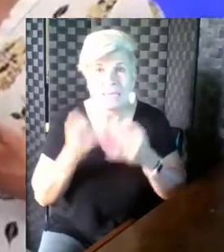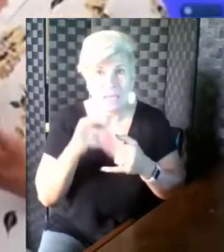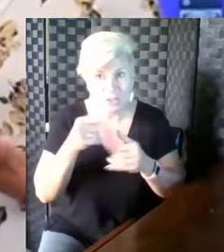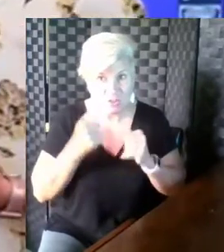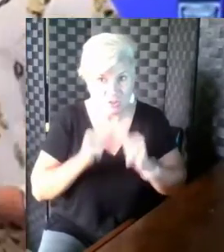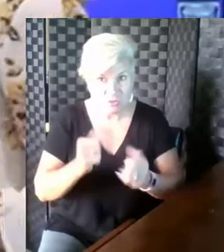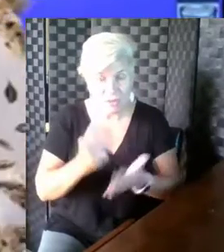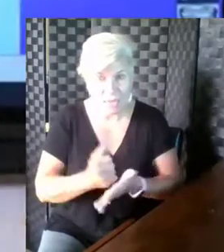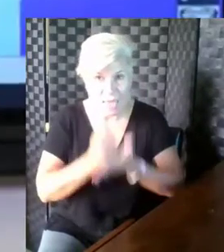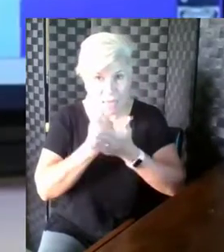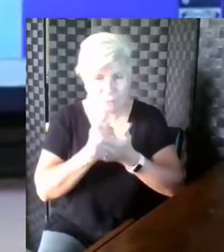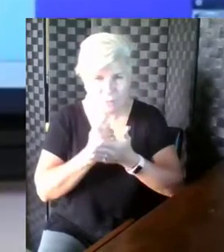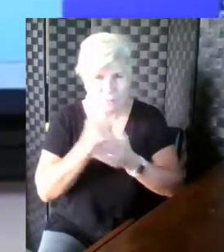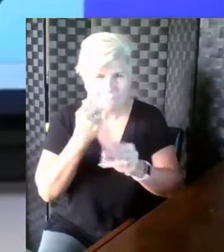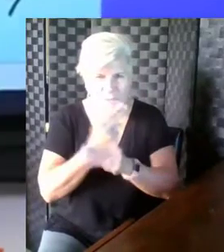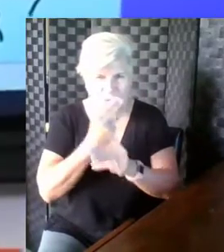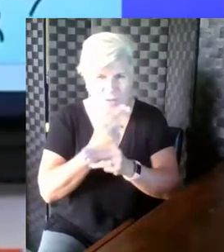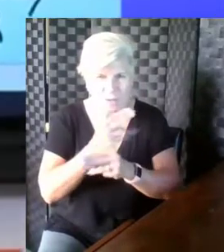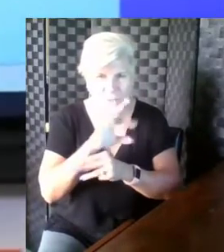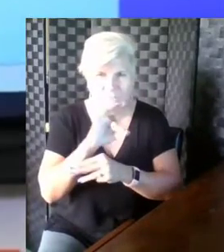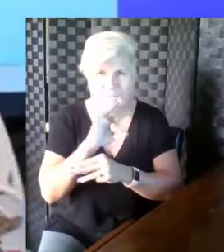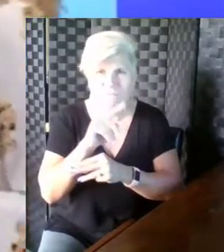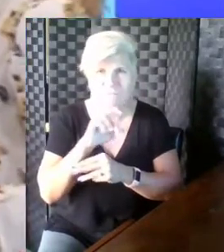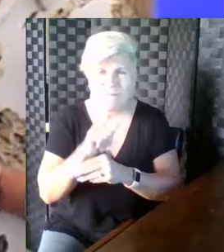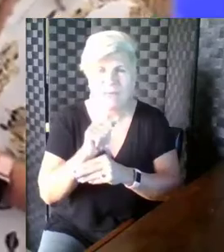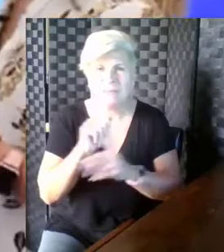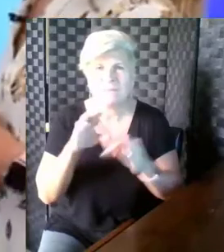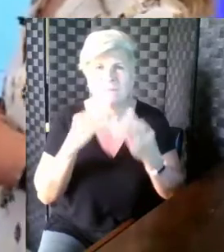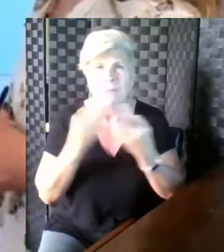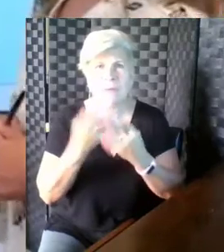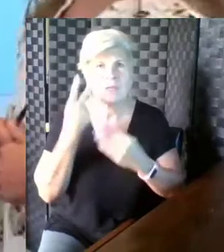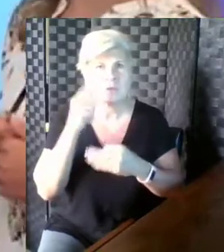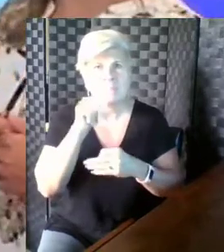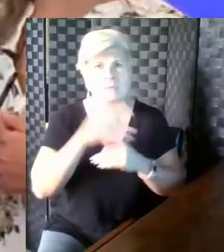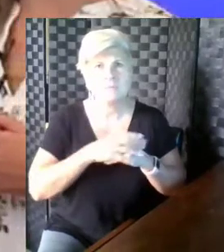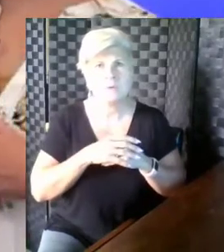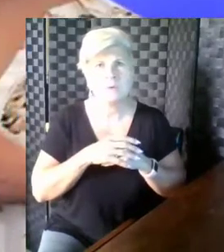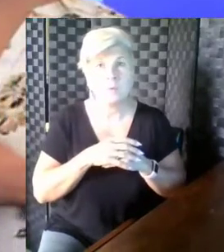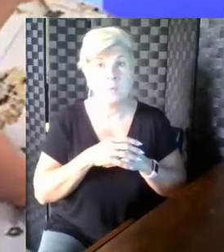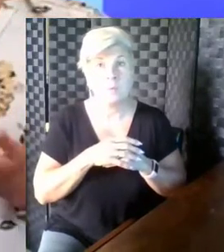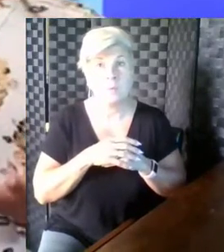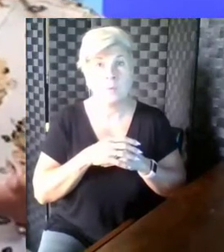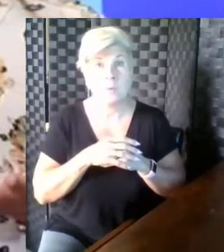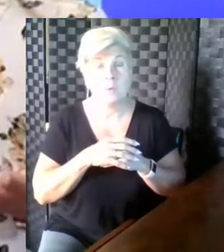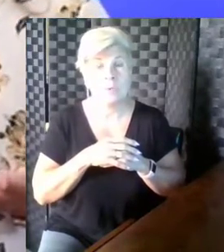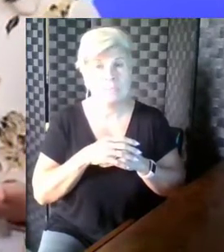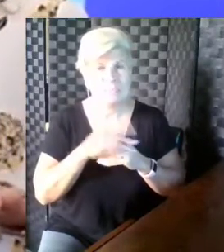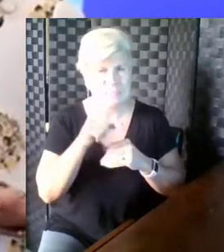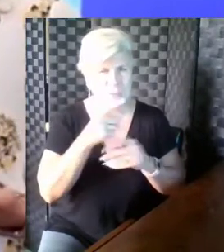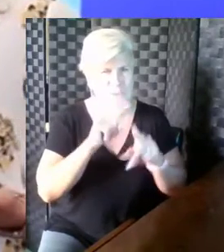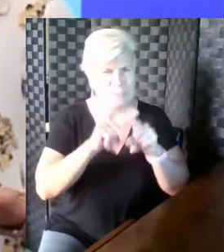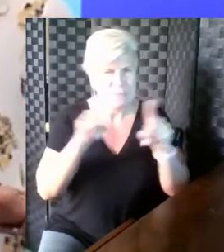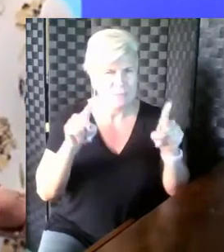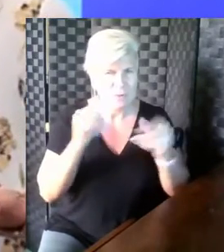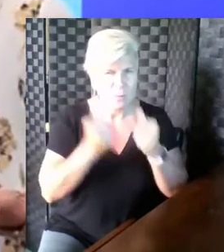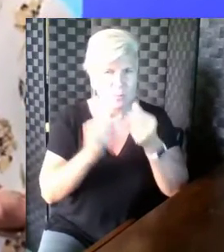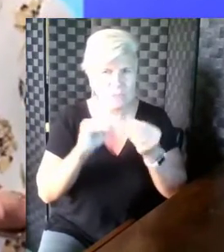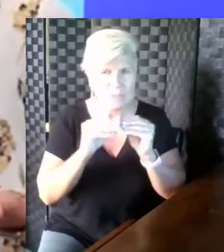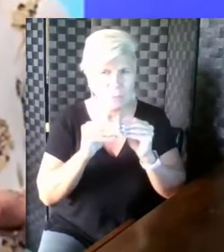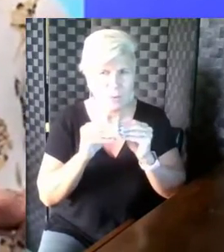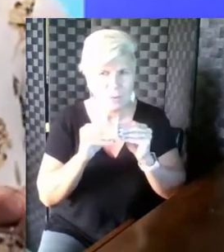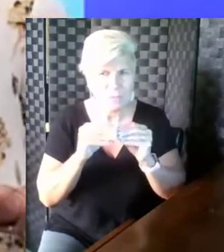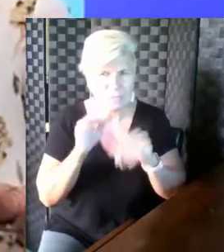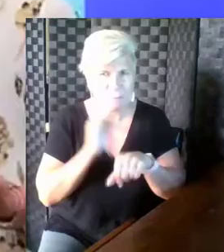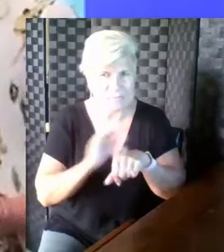I want you to try to help me come up with some of our fact families. All right, look at this one. Ooh. This one's a little different. Which number is